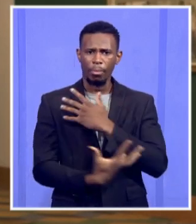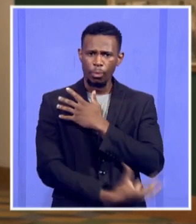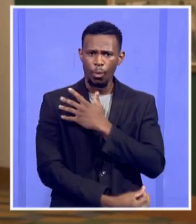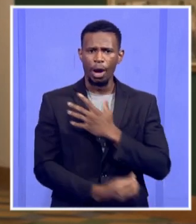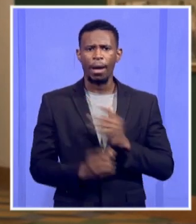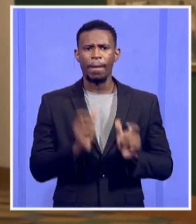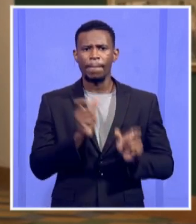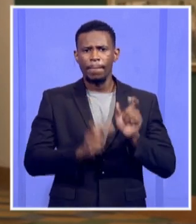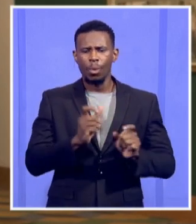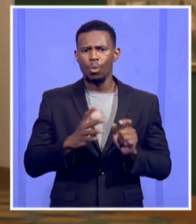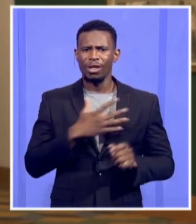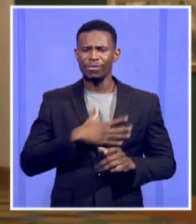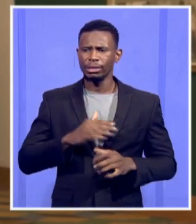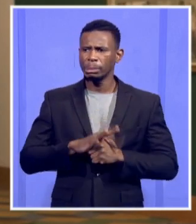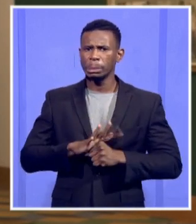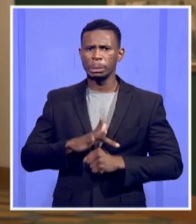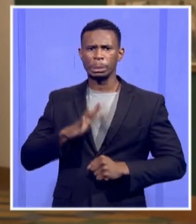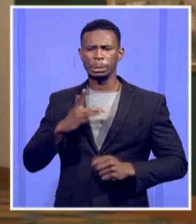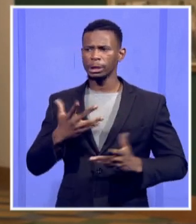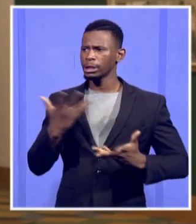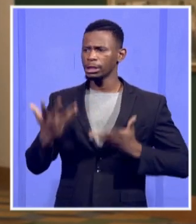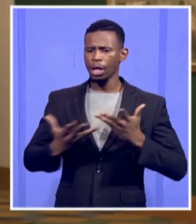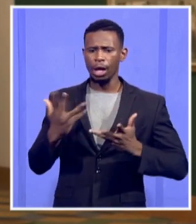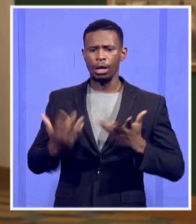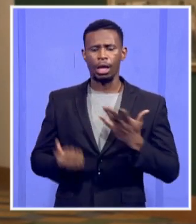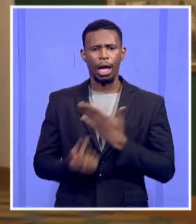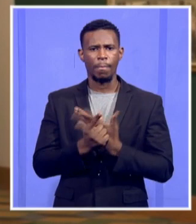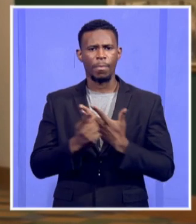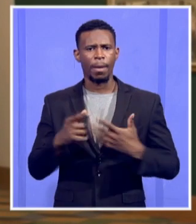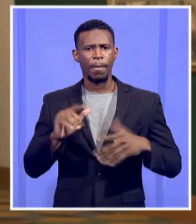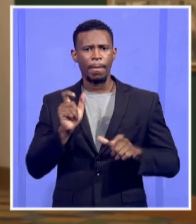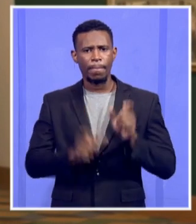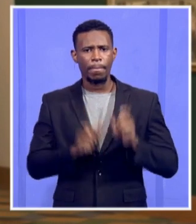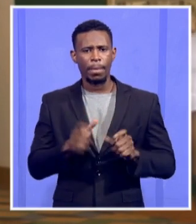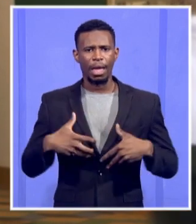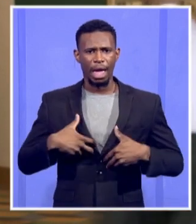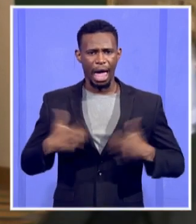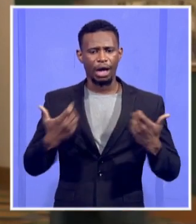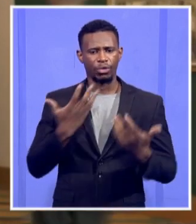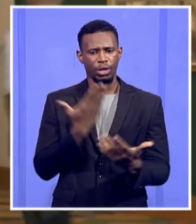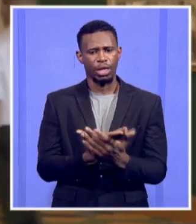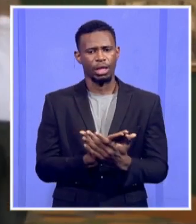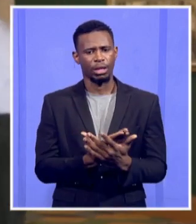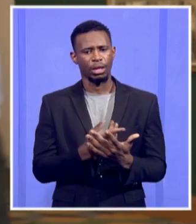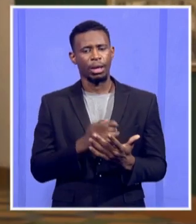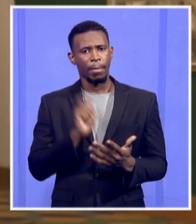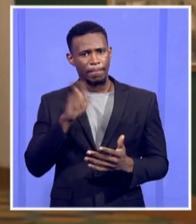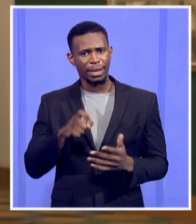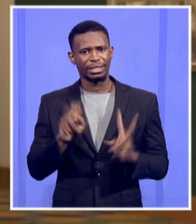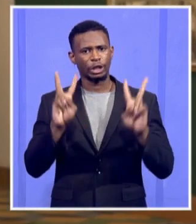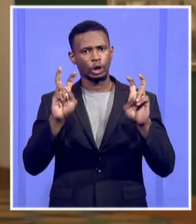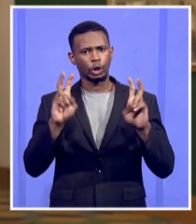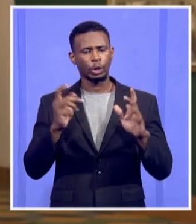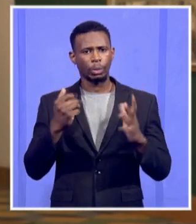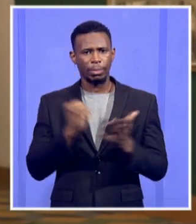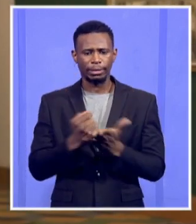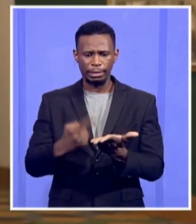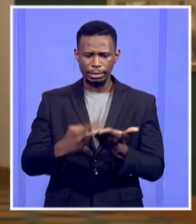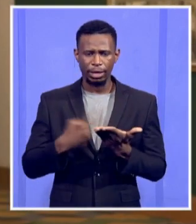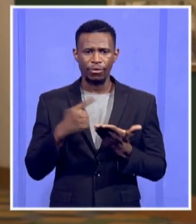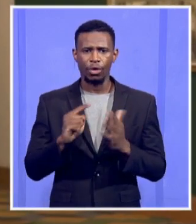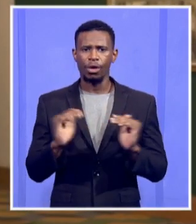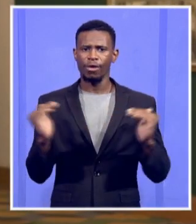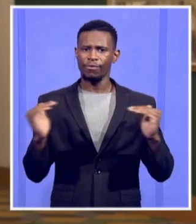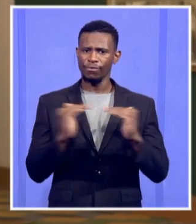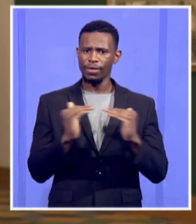restlessness on the continent is likely to ensue if you don't address the issue of just energy transition.